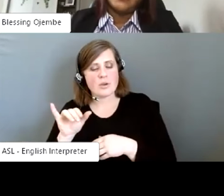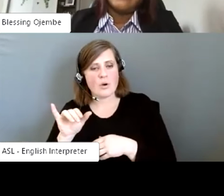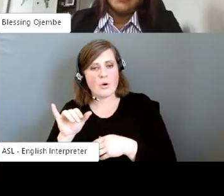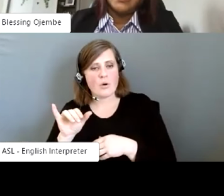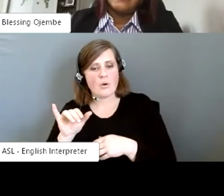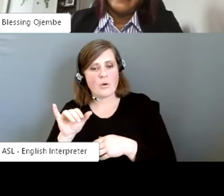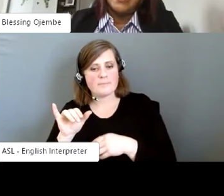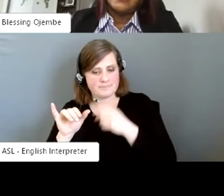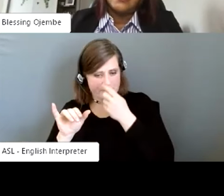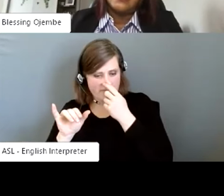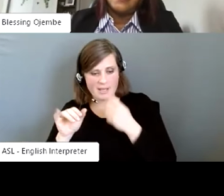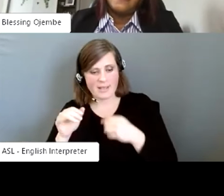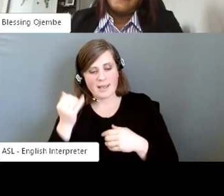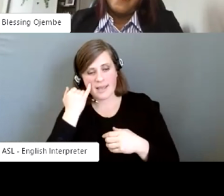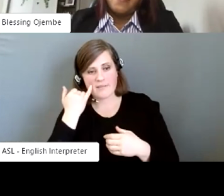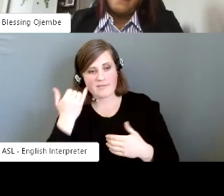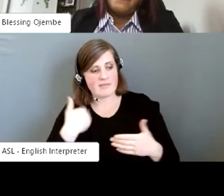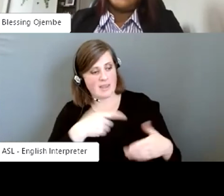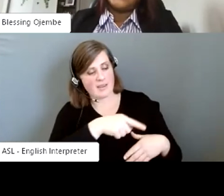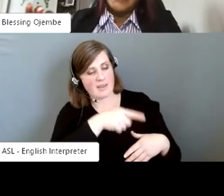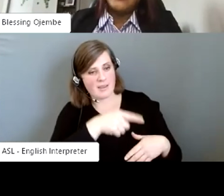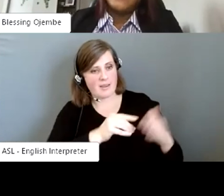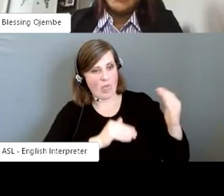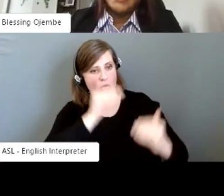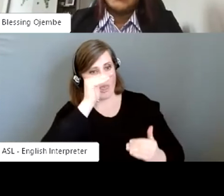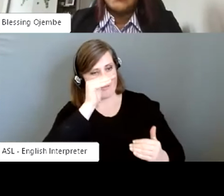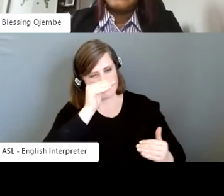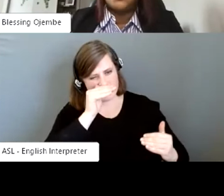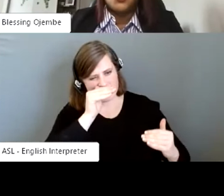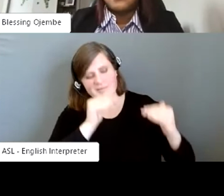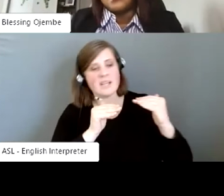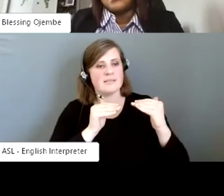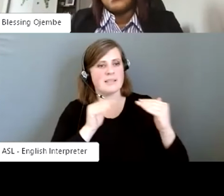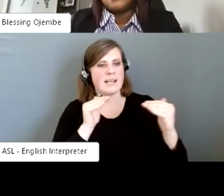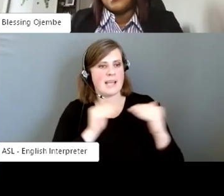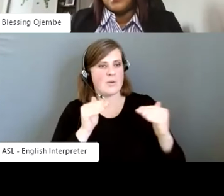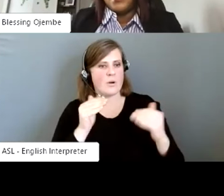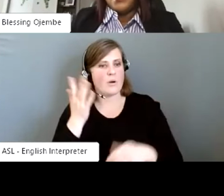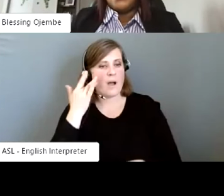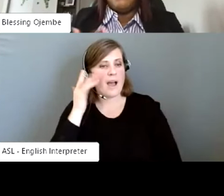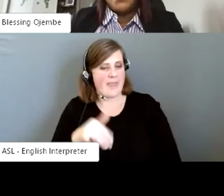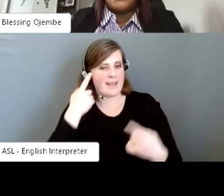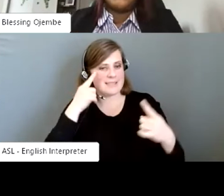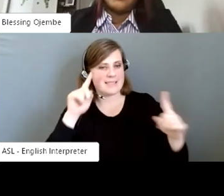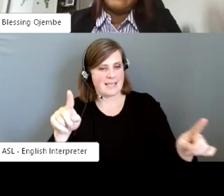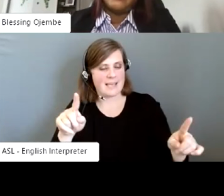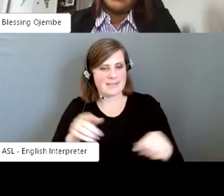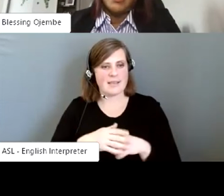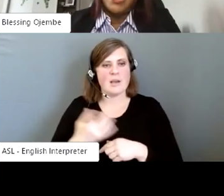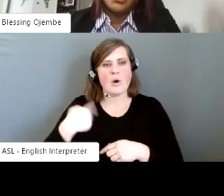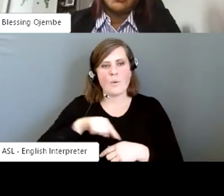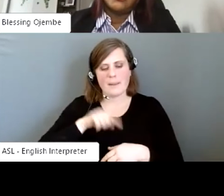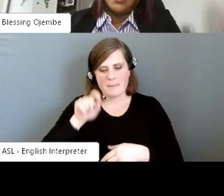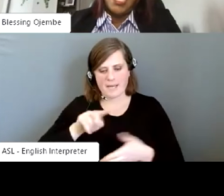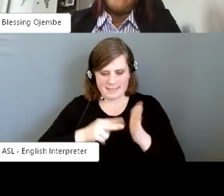cumulative disadvantages of Black seniors. Because at the end of the day, the secret to success in this line is being intentional about